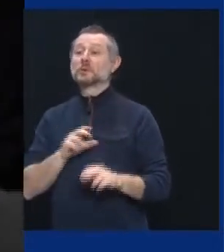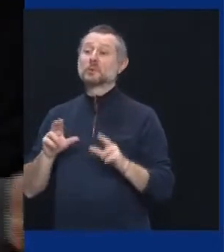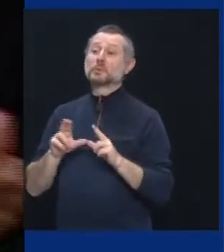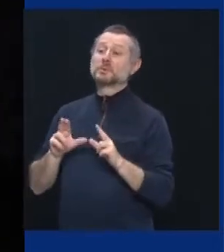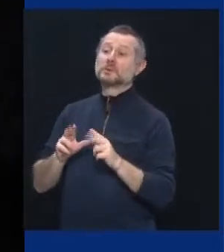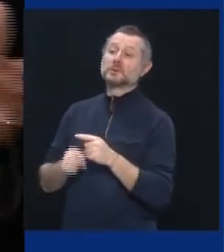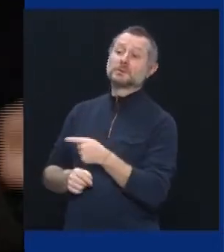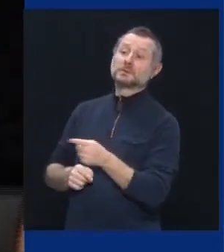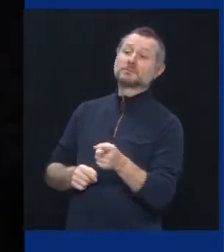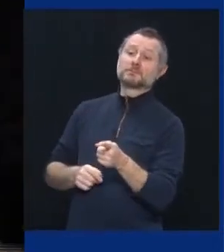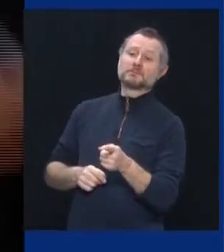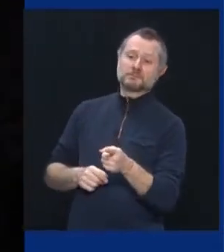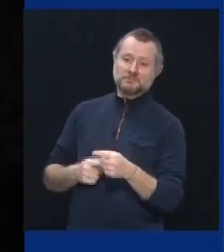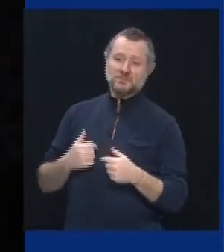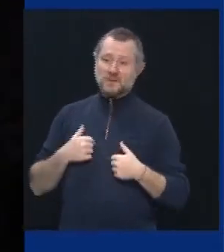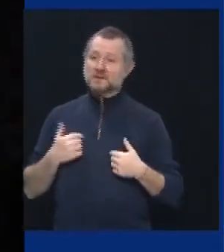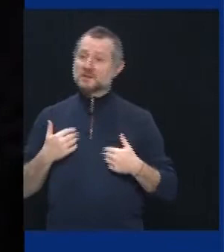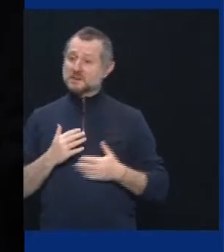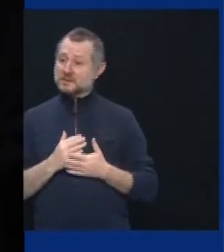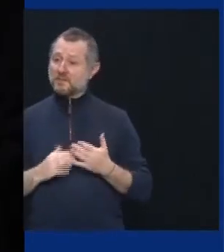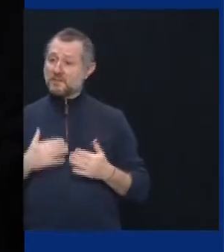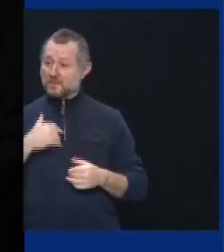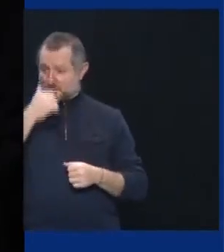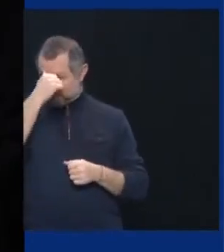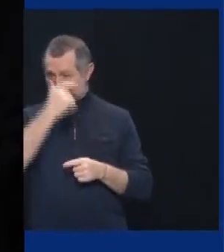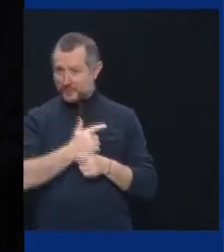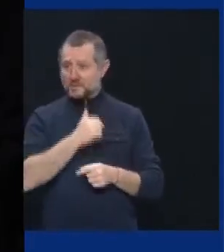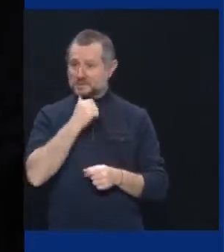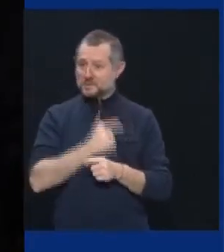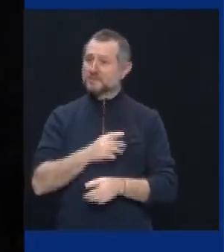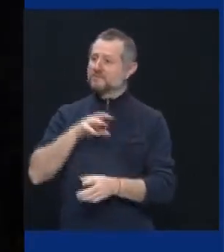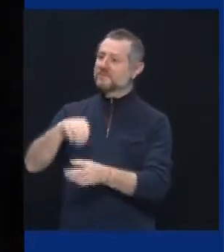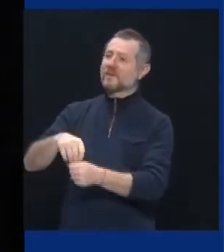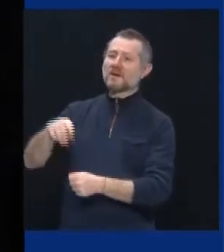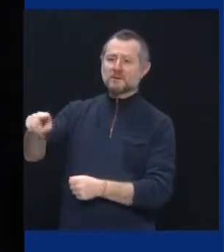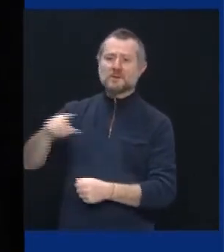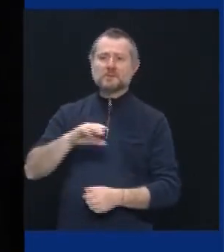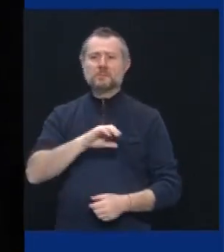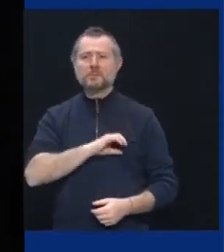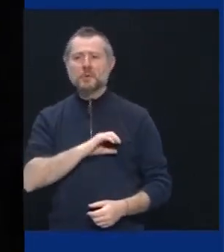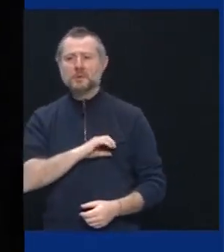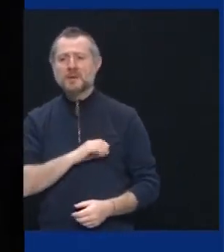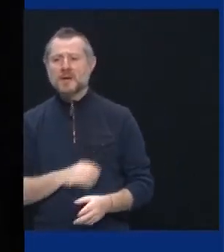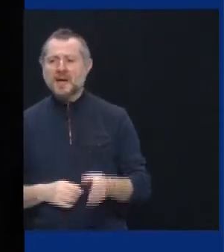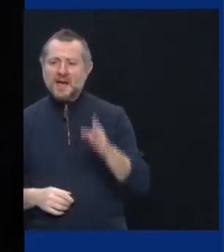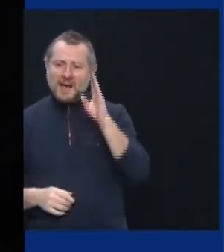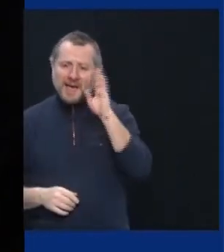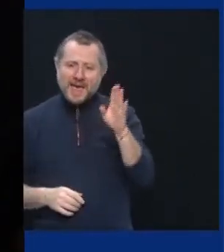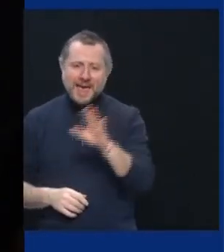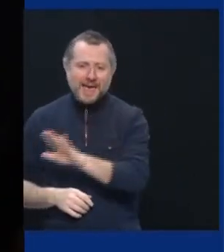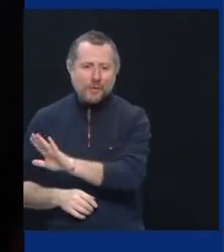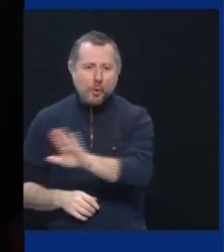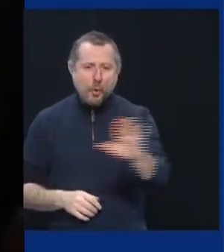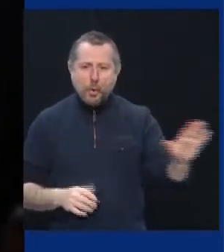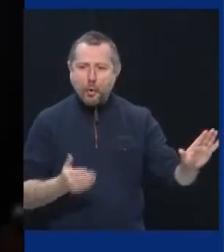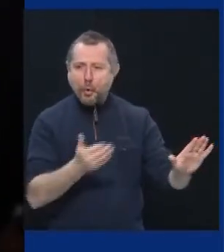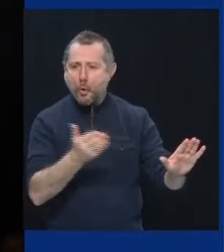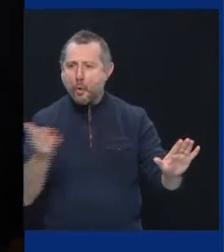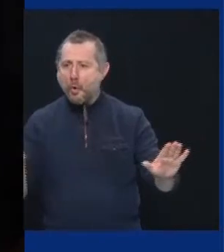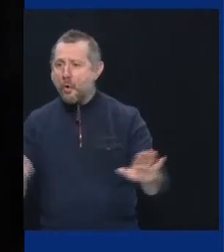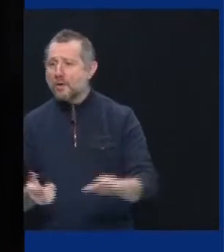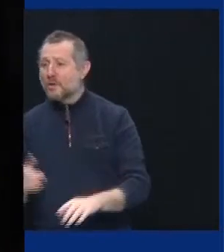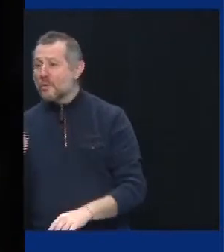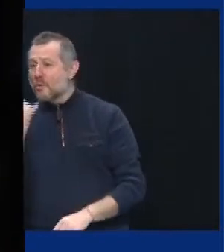We got brothers and sisters who are policemen. Hi, y'all. But if you're wrong, you're wrong, Mark. We don't care what